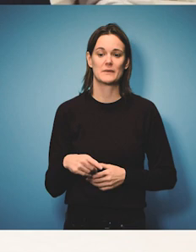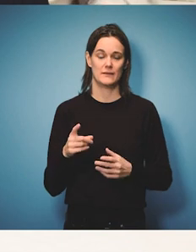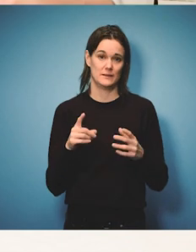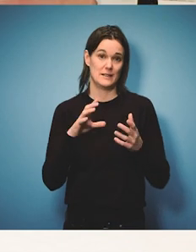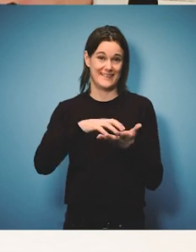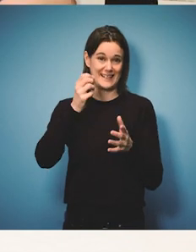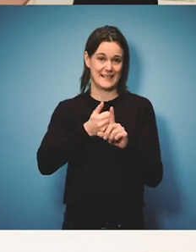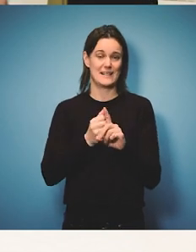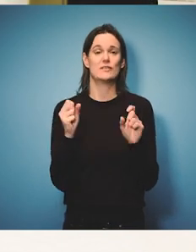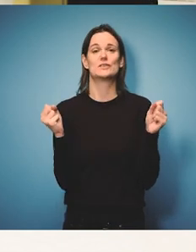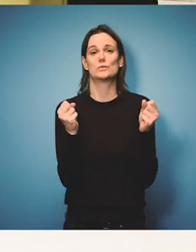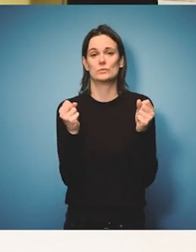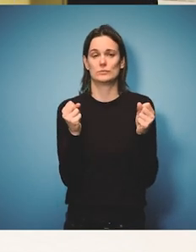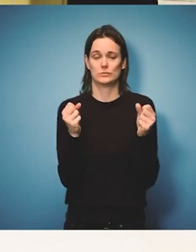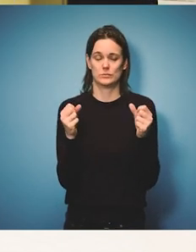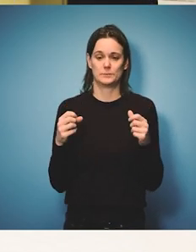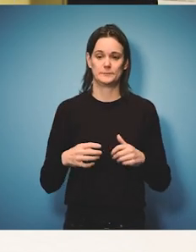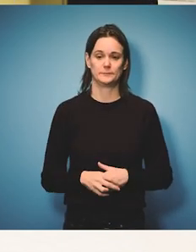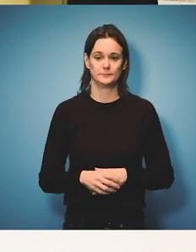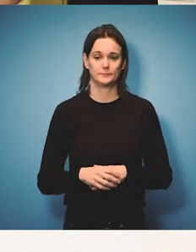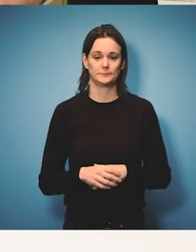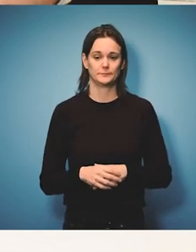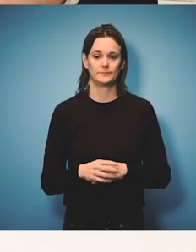that. So we have our flat icing and we have our cake.